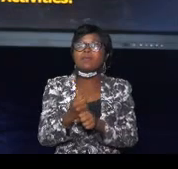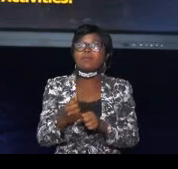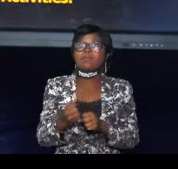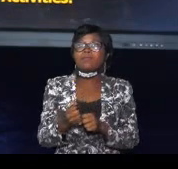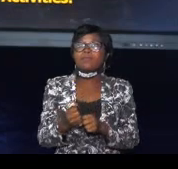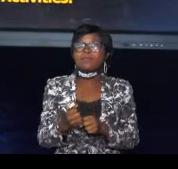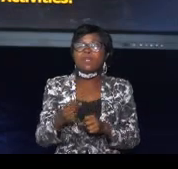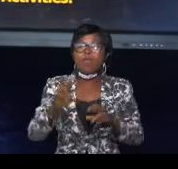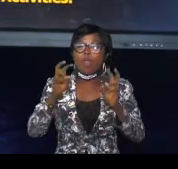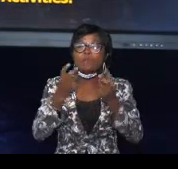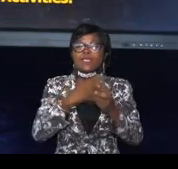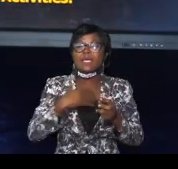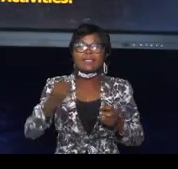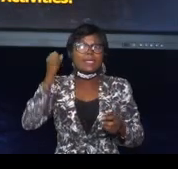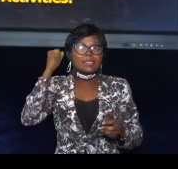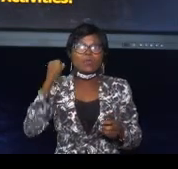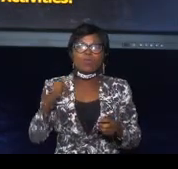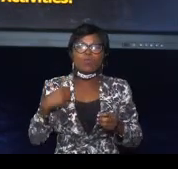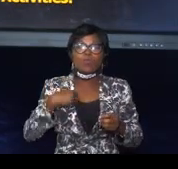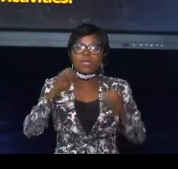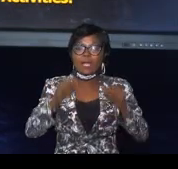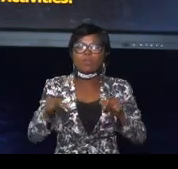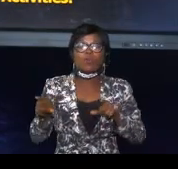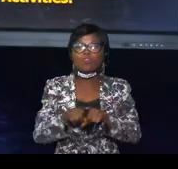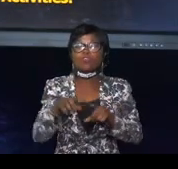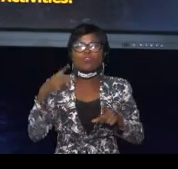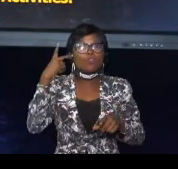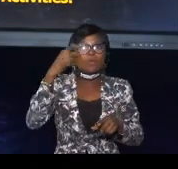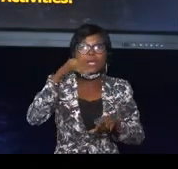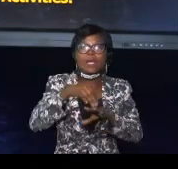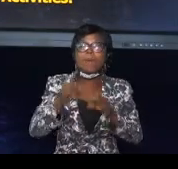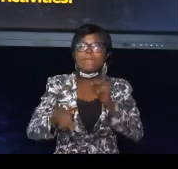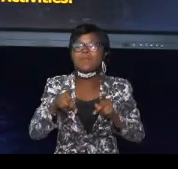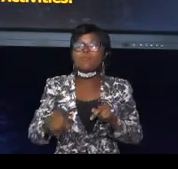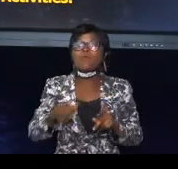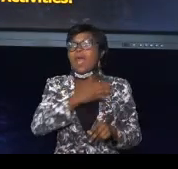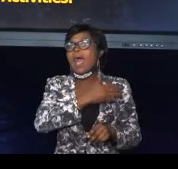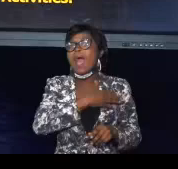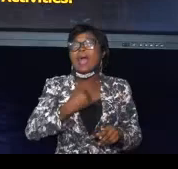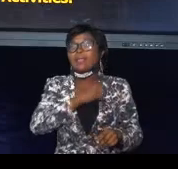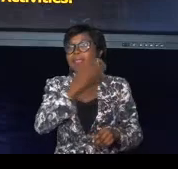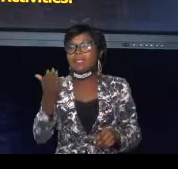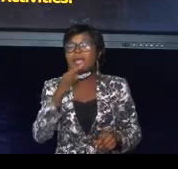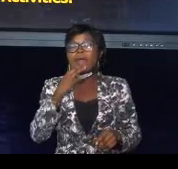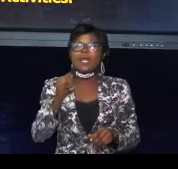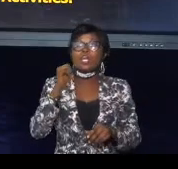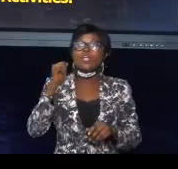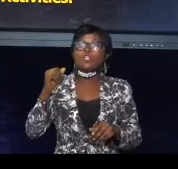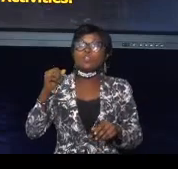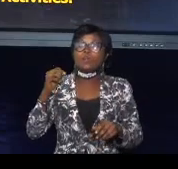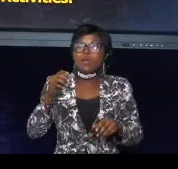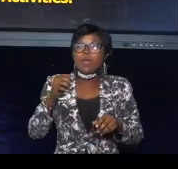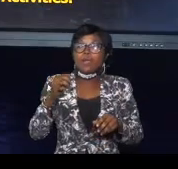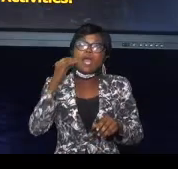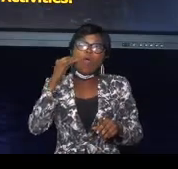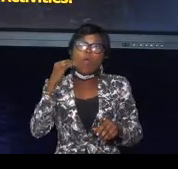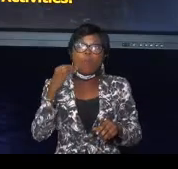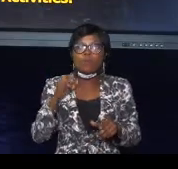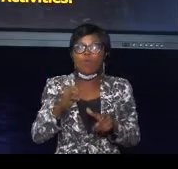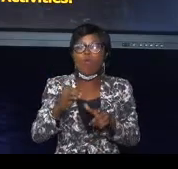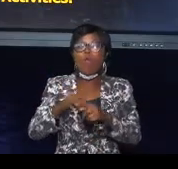their sounds as well. We can also look at people and their homes. People and their job names.